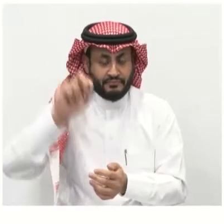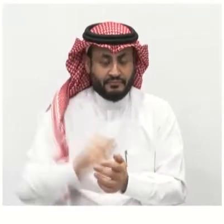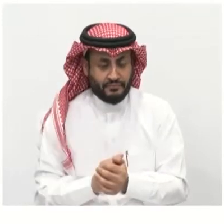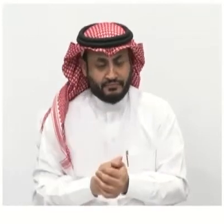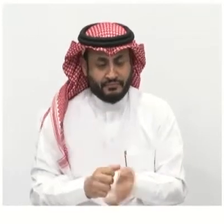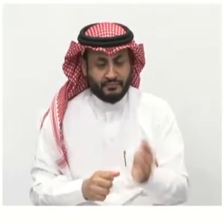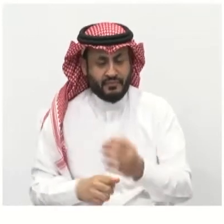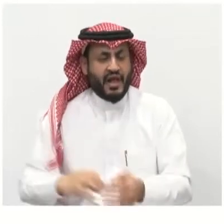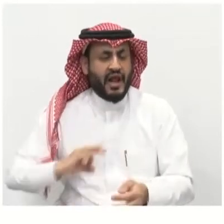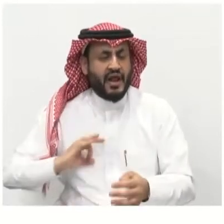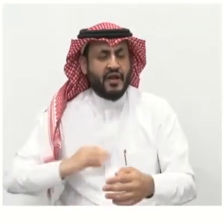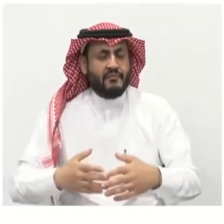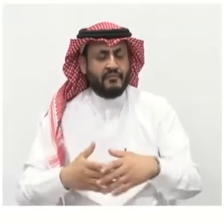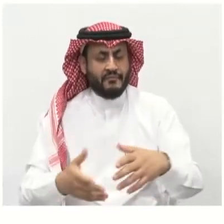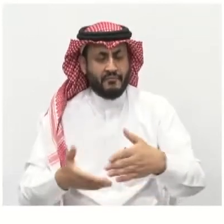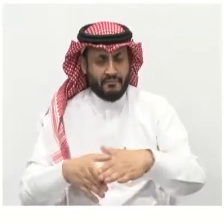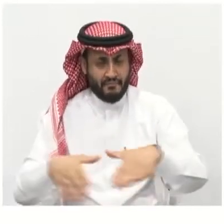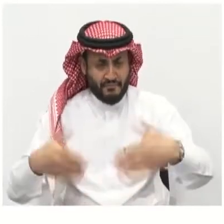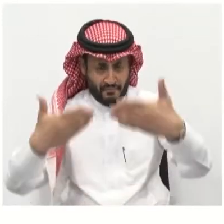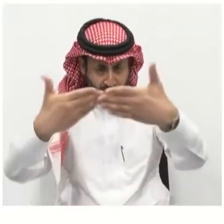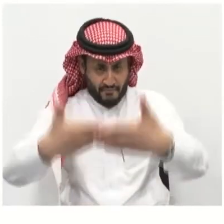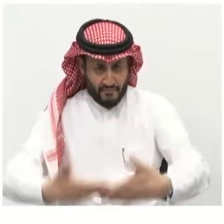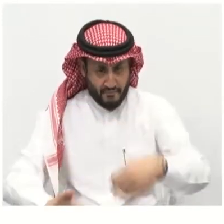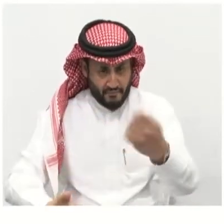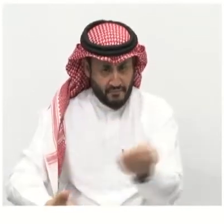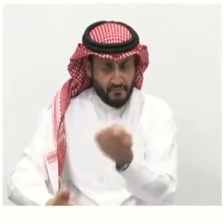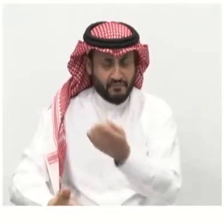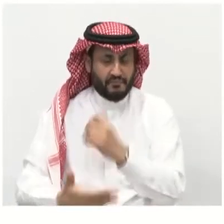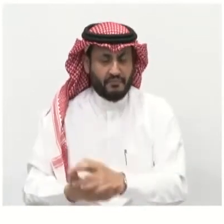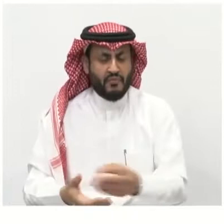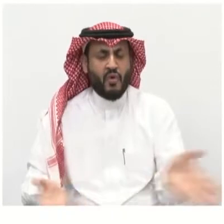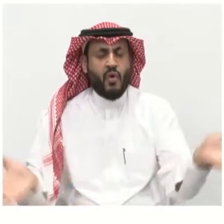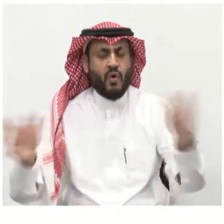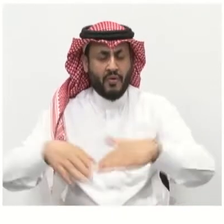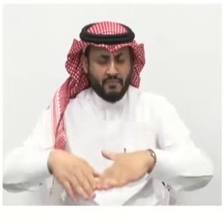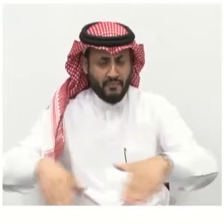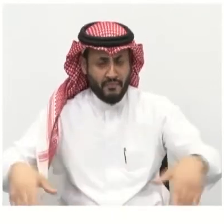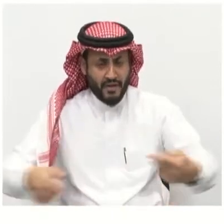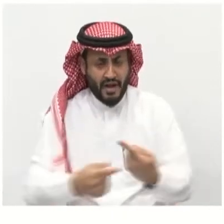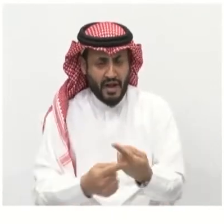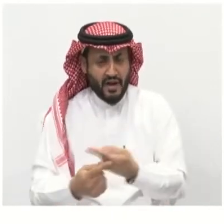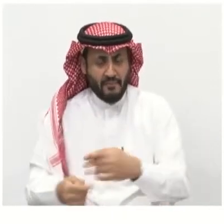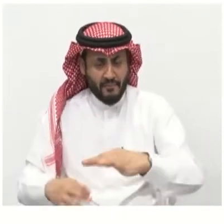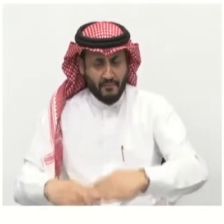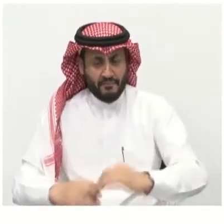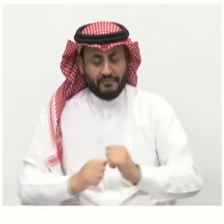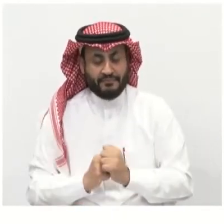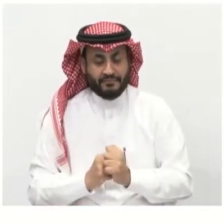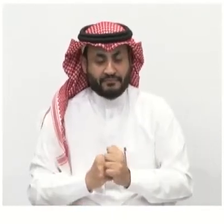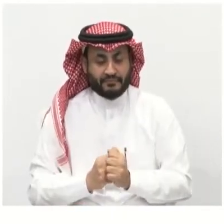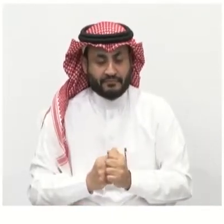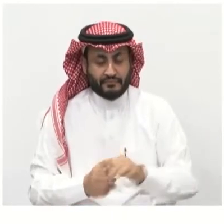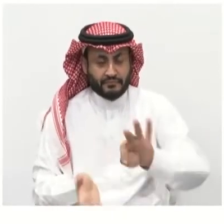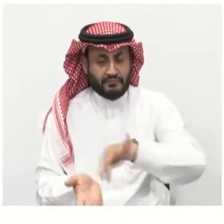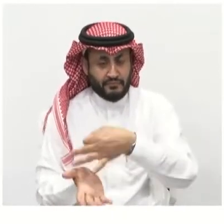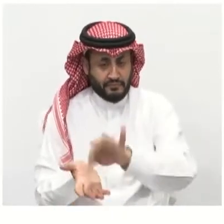Lemma loves to paint on a canvas. She puts all her paint tubes on the table. The